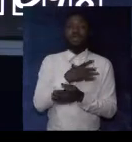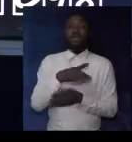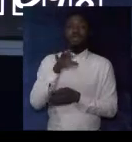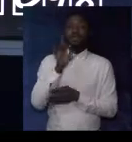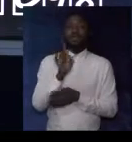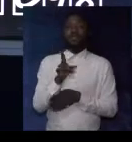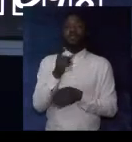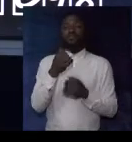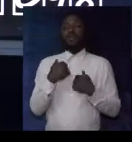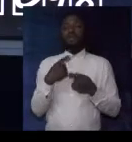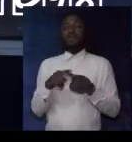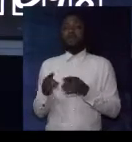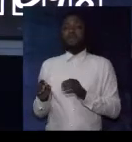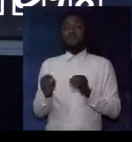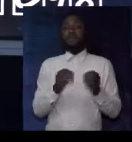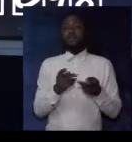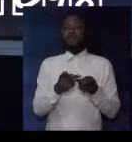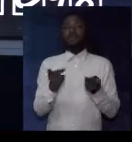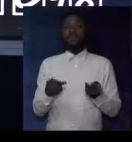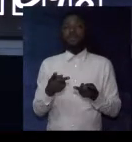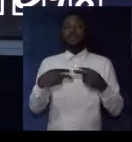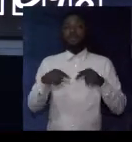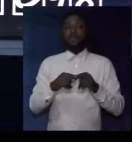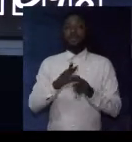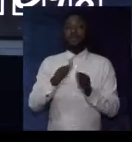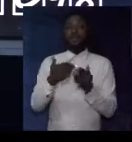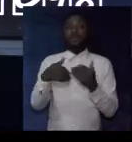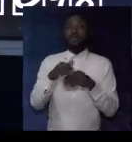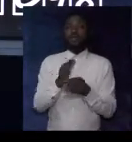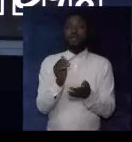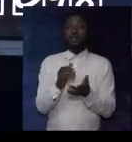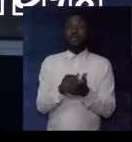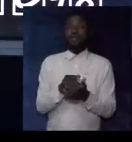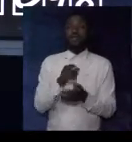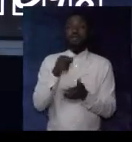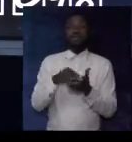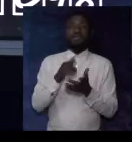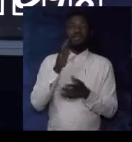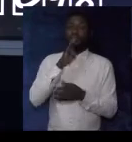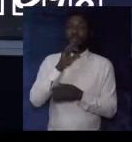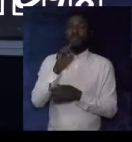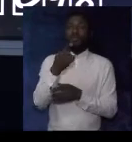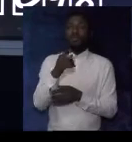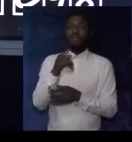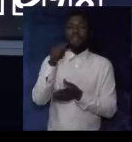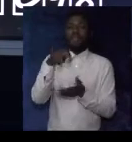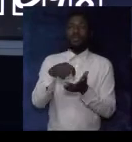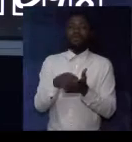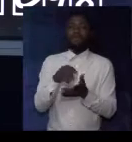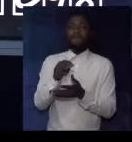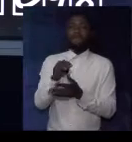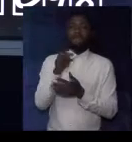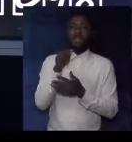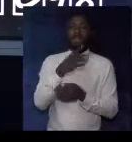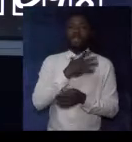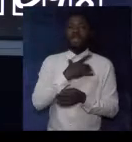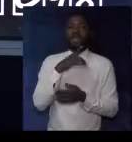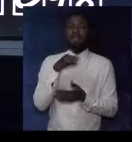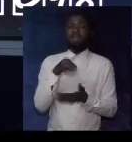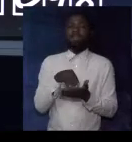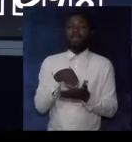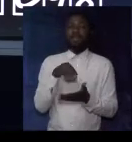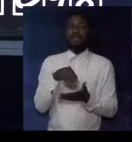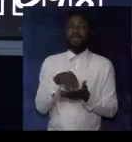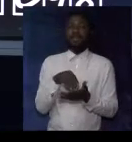4,008. As you will see that if we have to put the place values all over again, this will be ones, thousands,